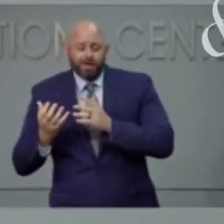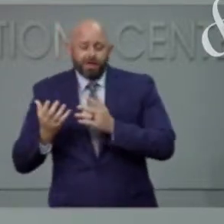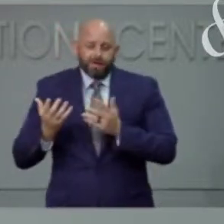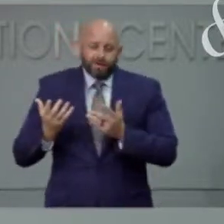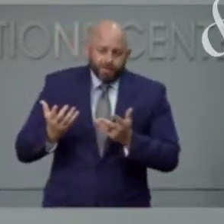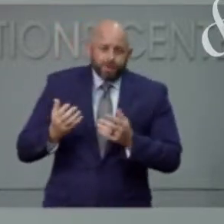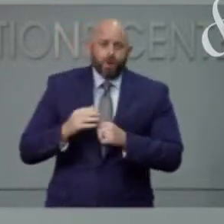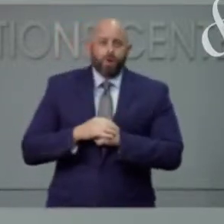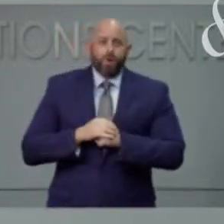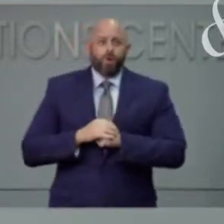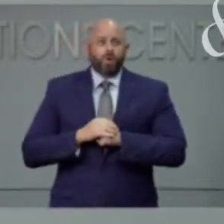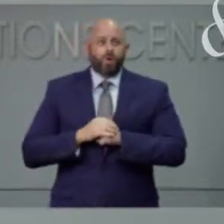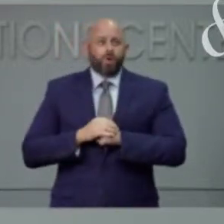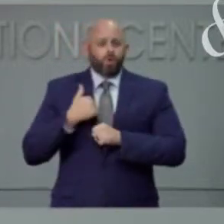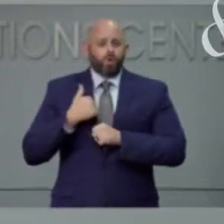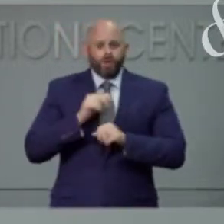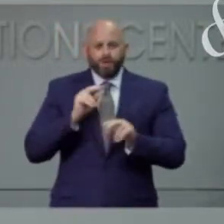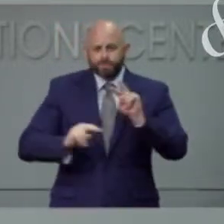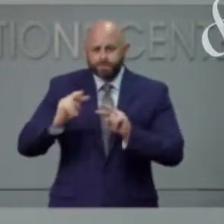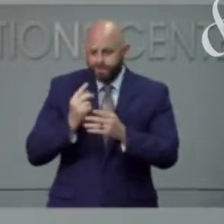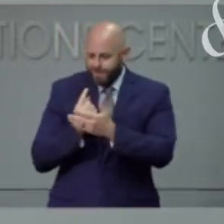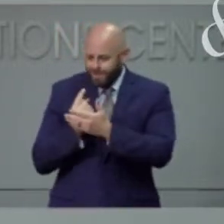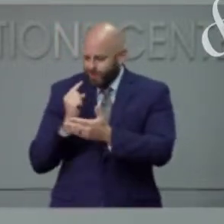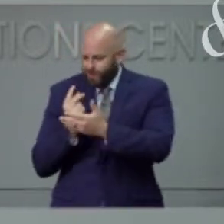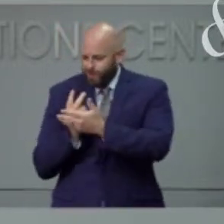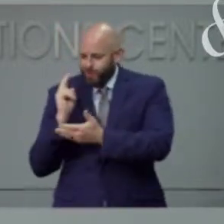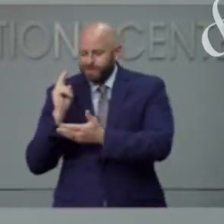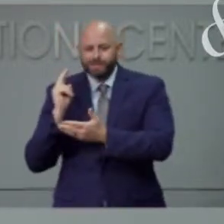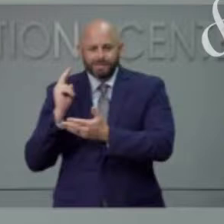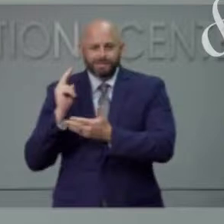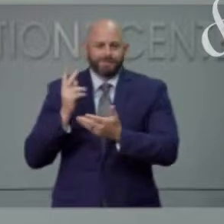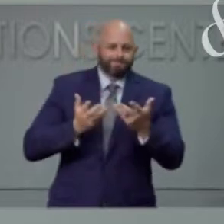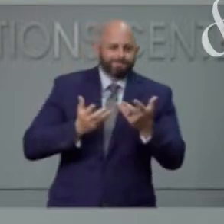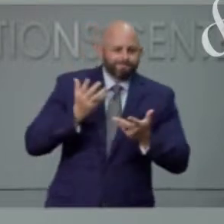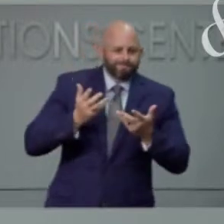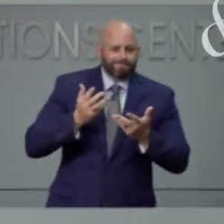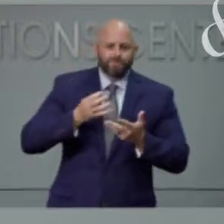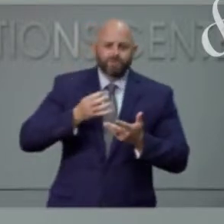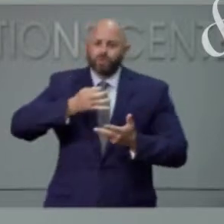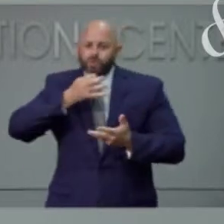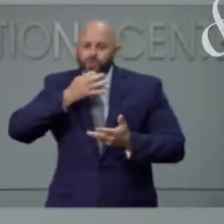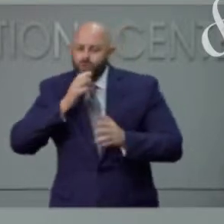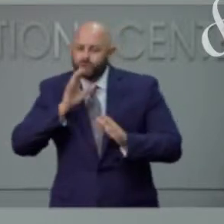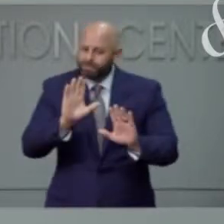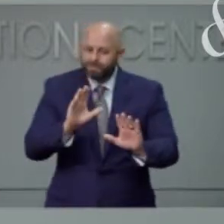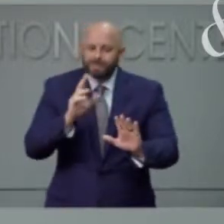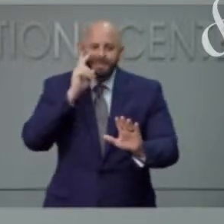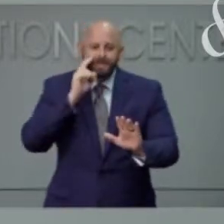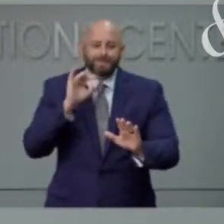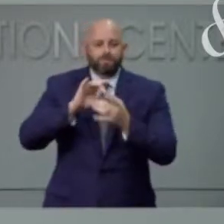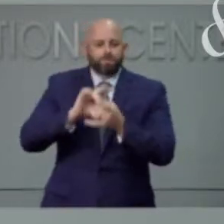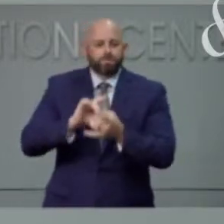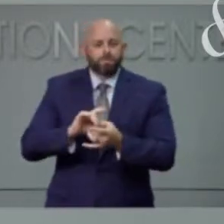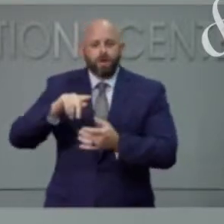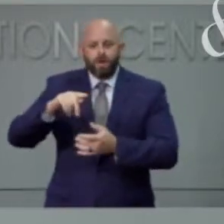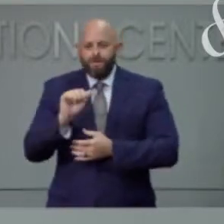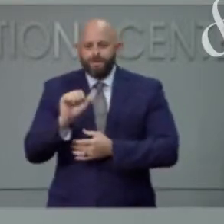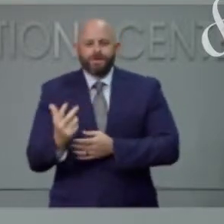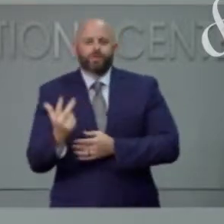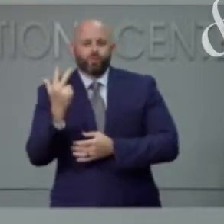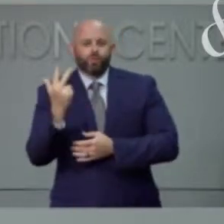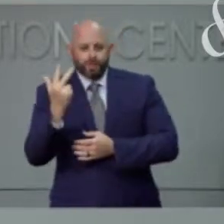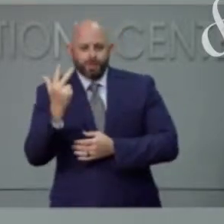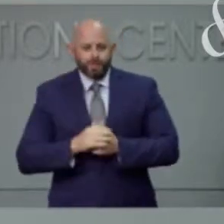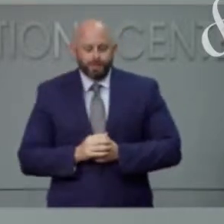from a time cycle of this virus, is too soon to say it's related to phase three. What we're seeing generally is a rise